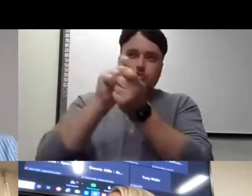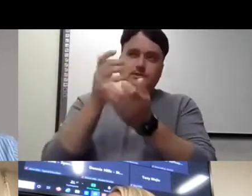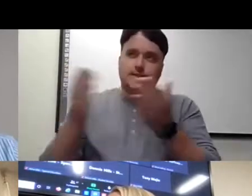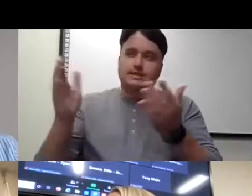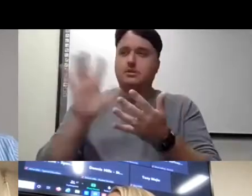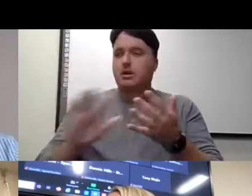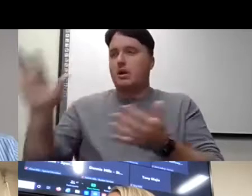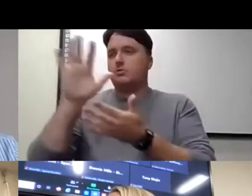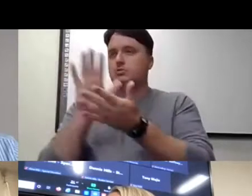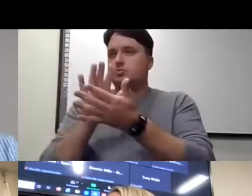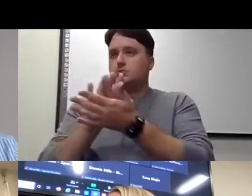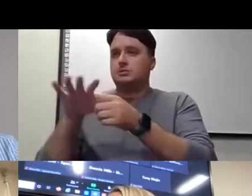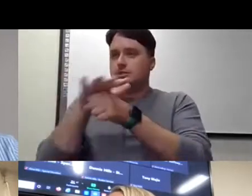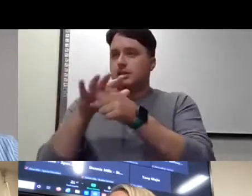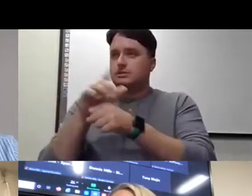school sites,